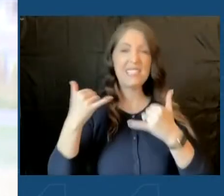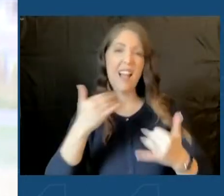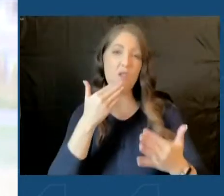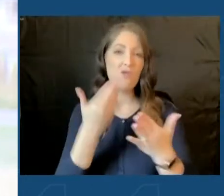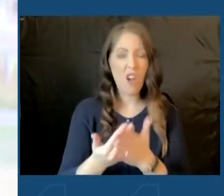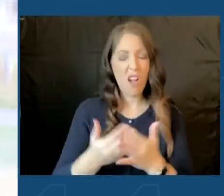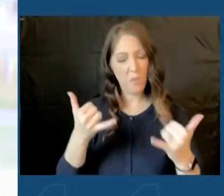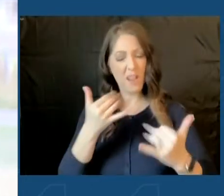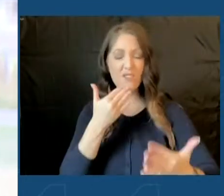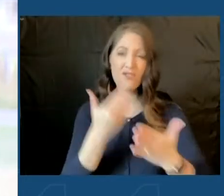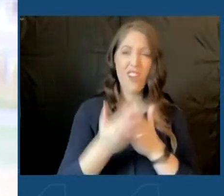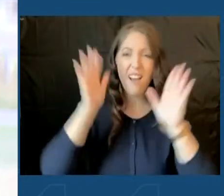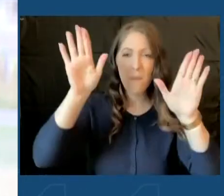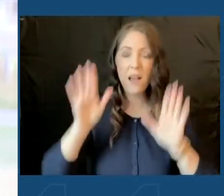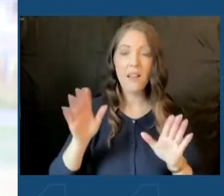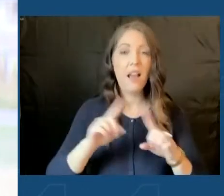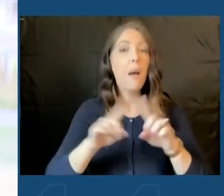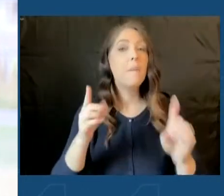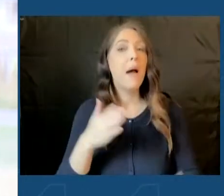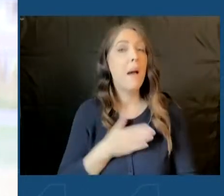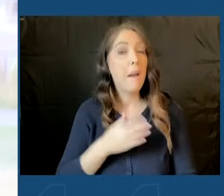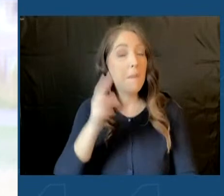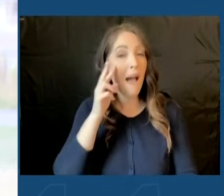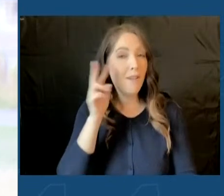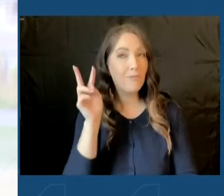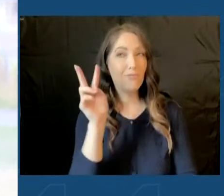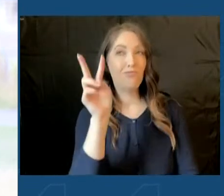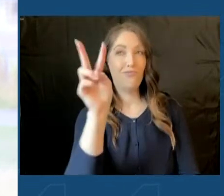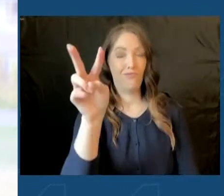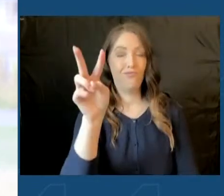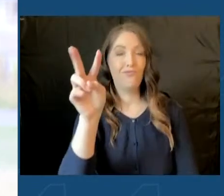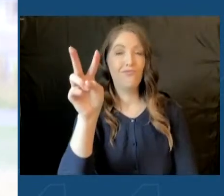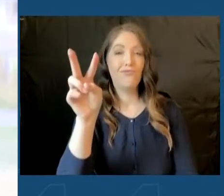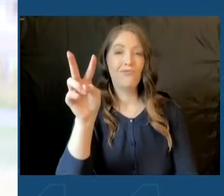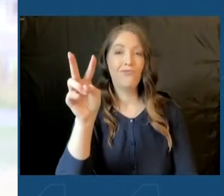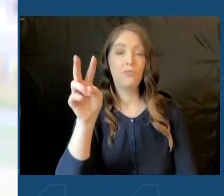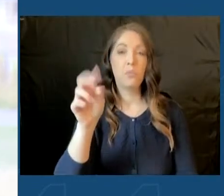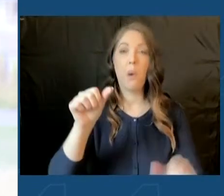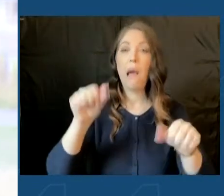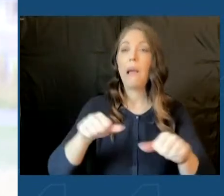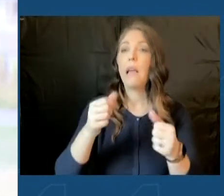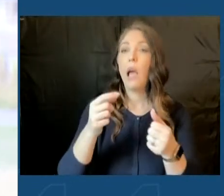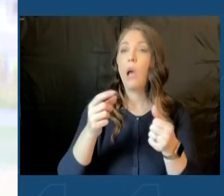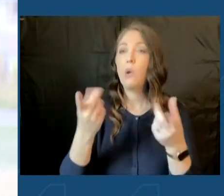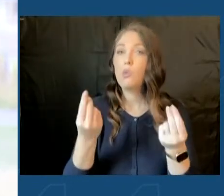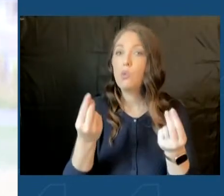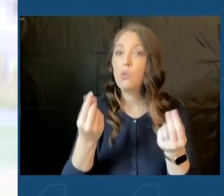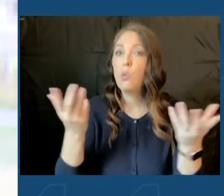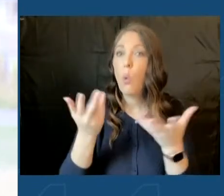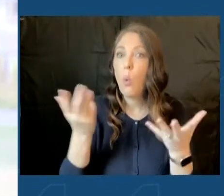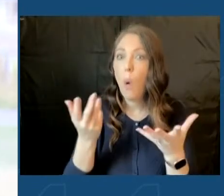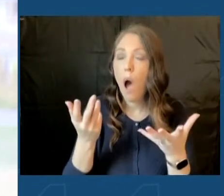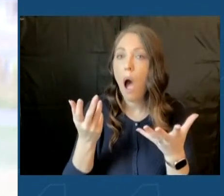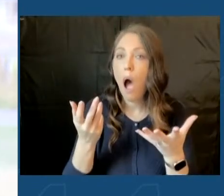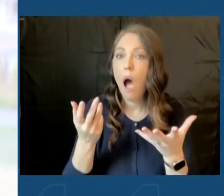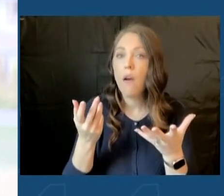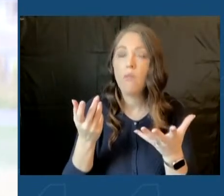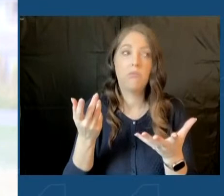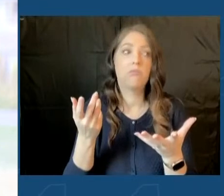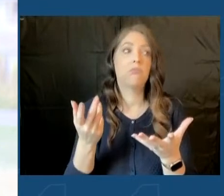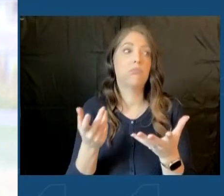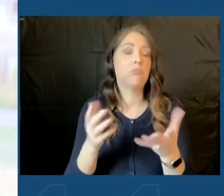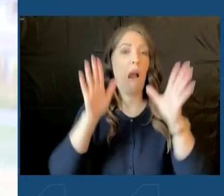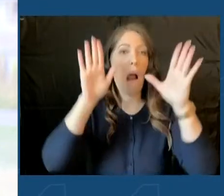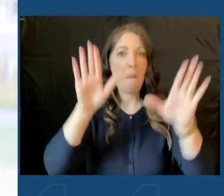great. But my eyes are always on the future. What else can we be doing to take advantage of the